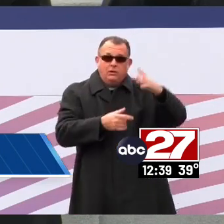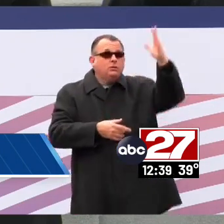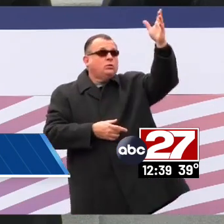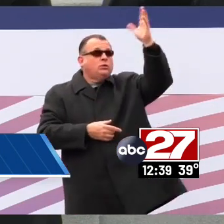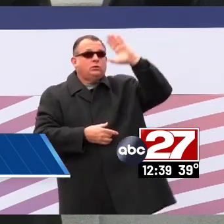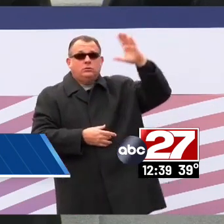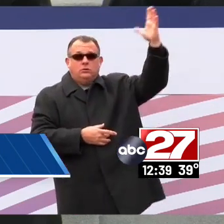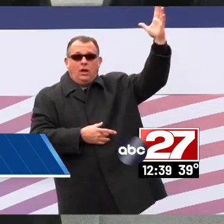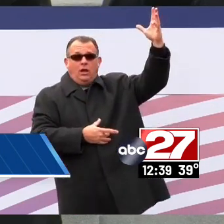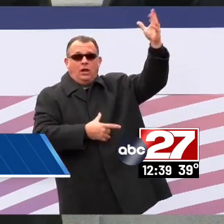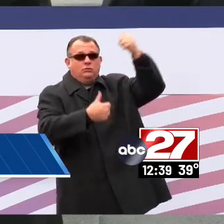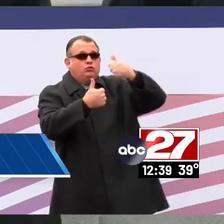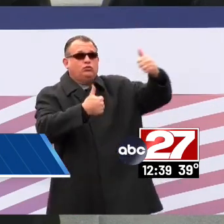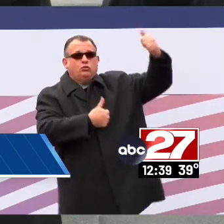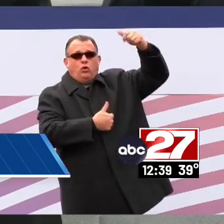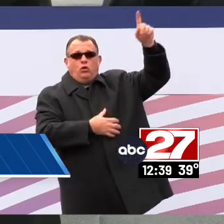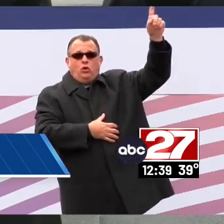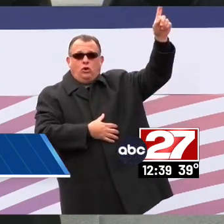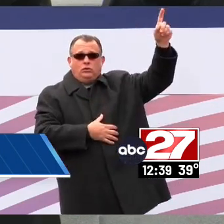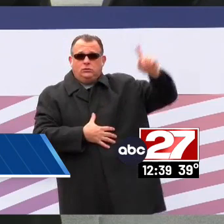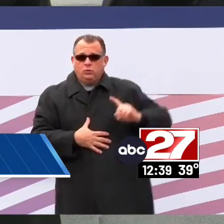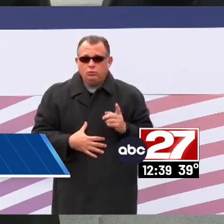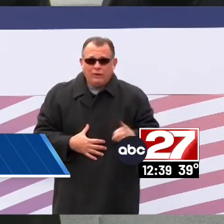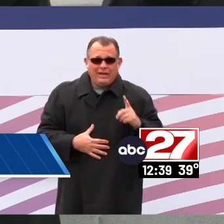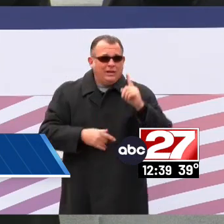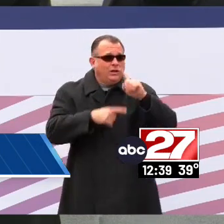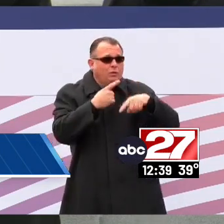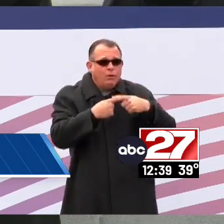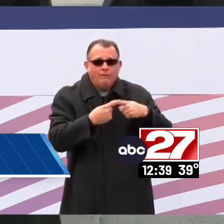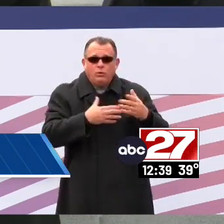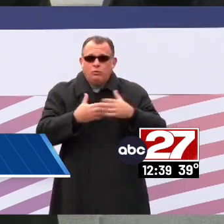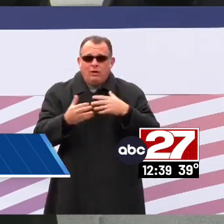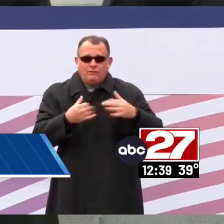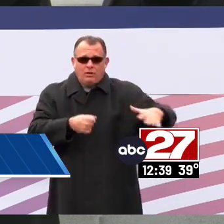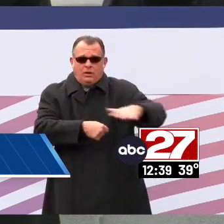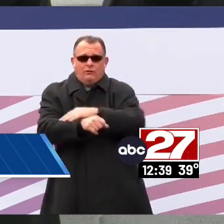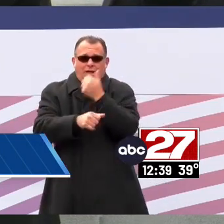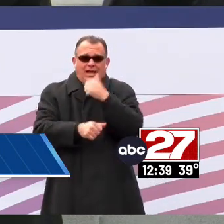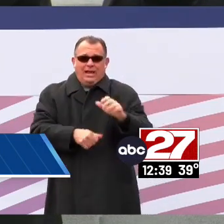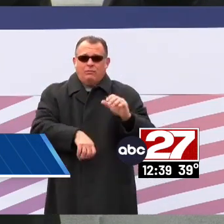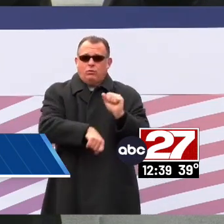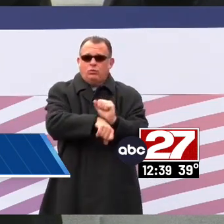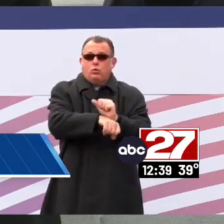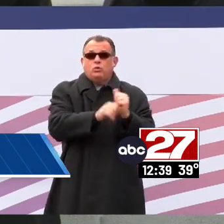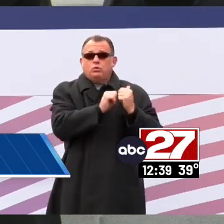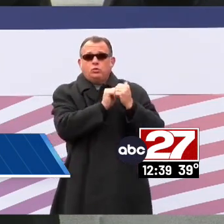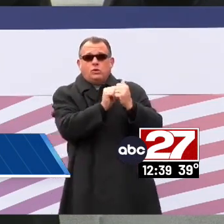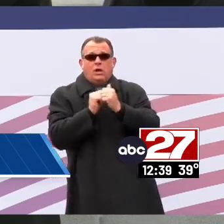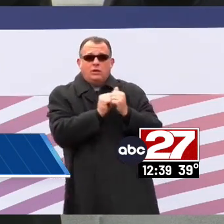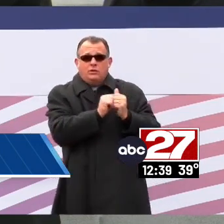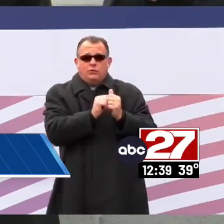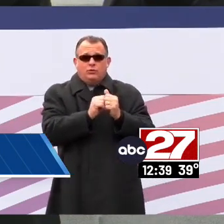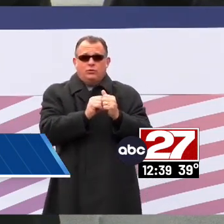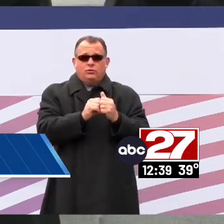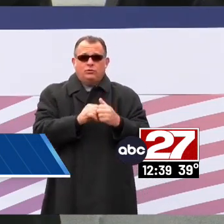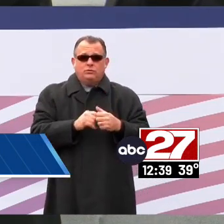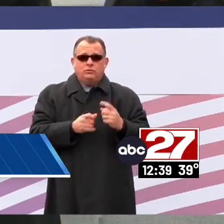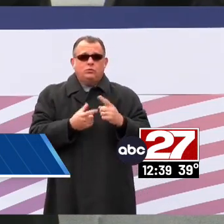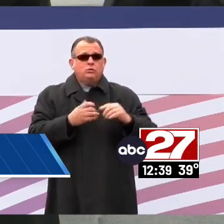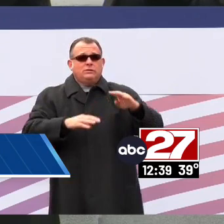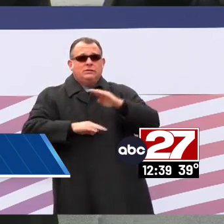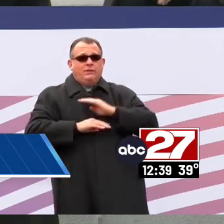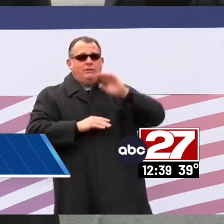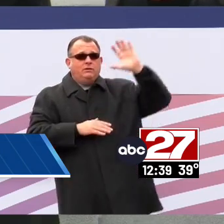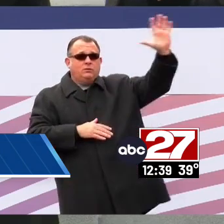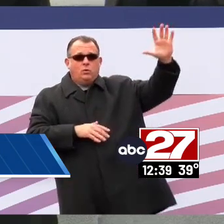exalted whenever and wherever we work together to fulfill the prophetic vision of justice,